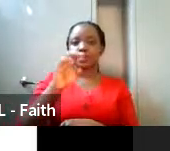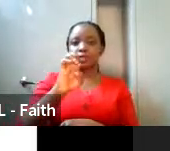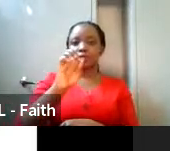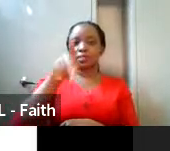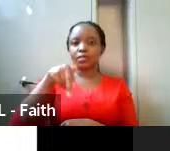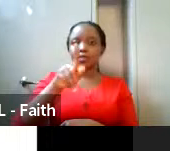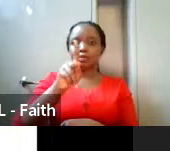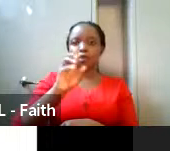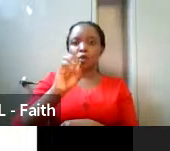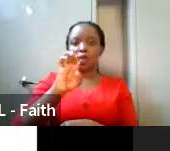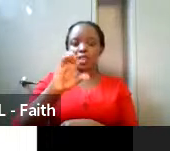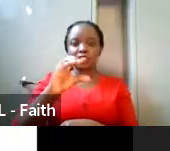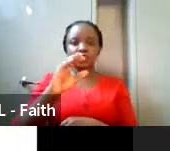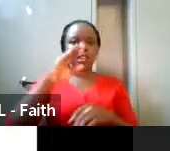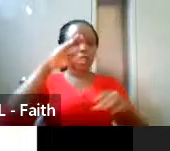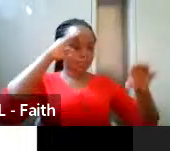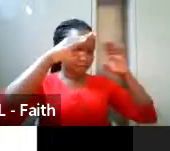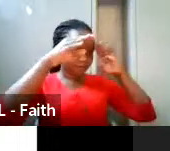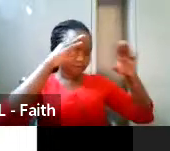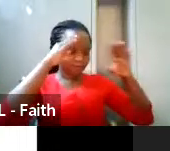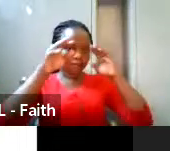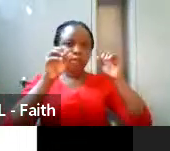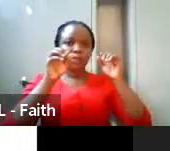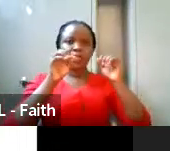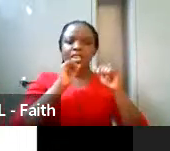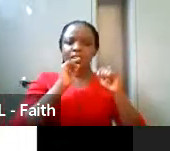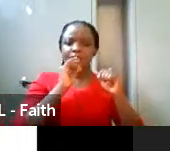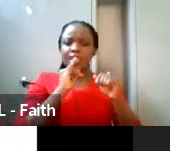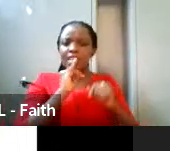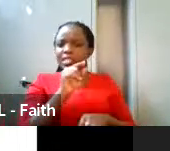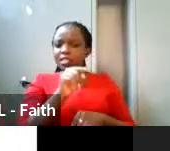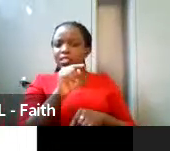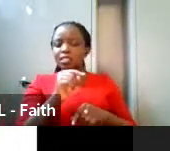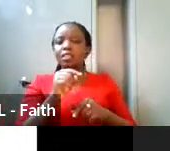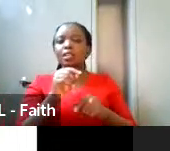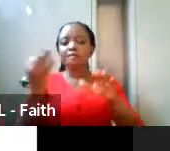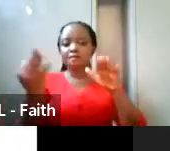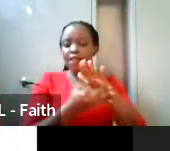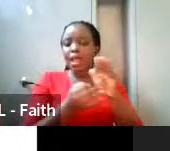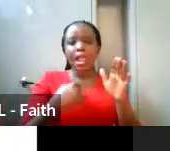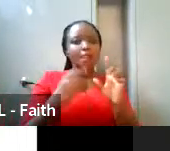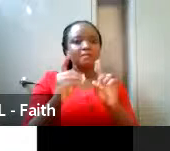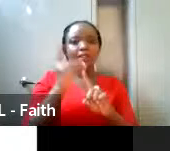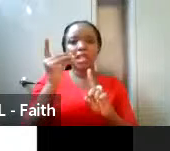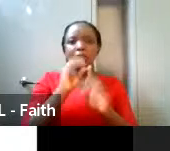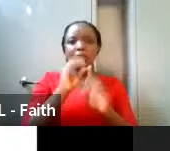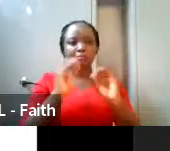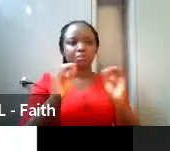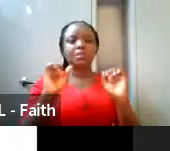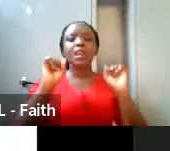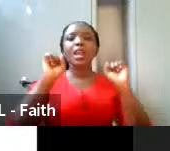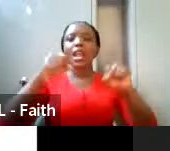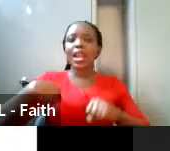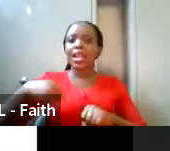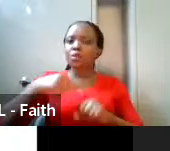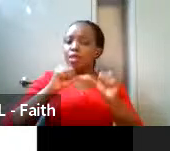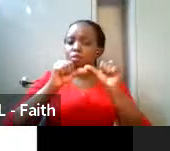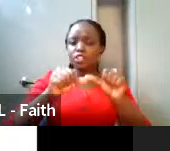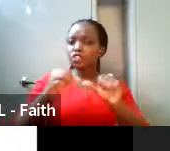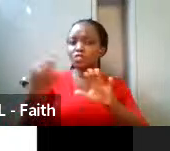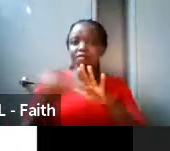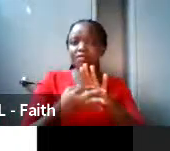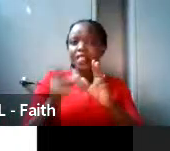saying, hello, if our auto-populated return has no data, can we proceed filing manually,